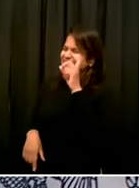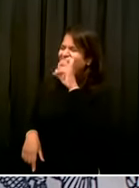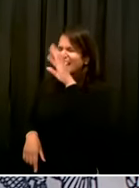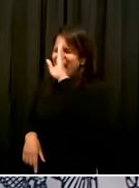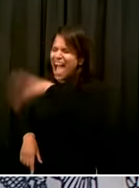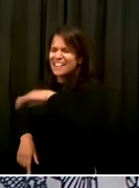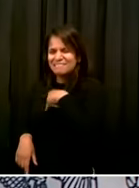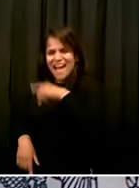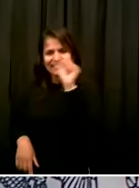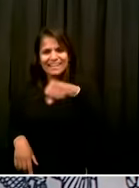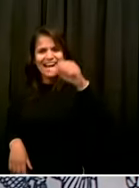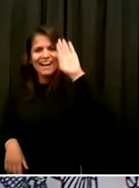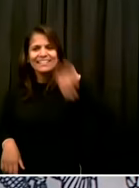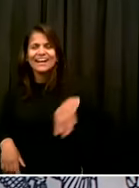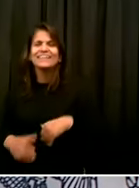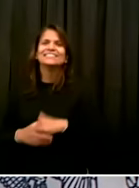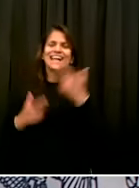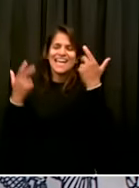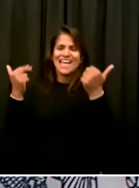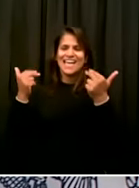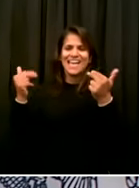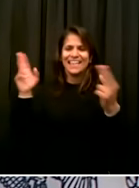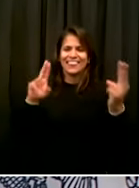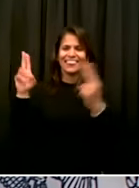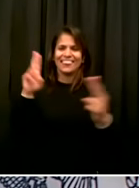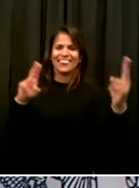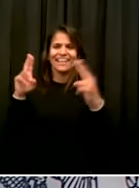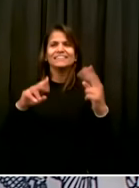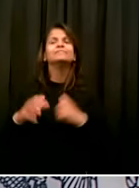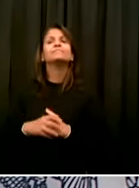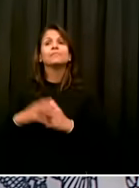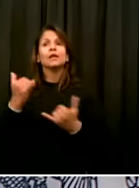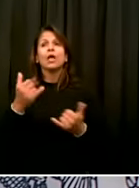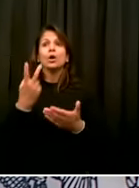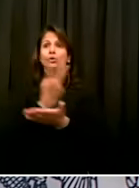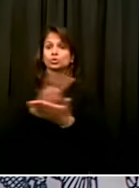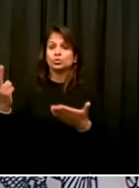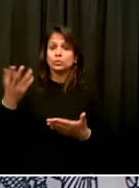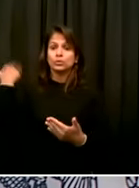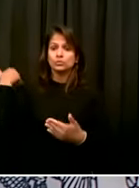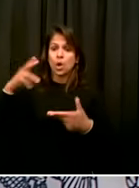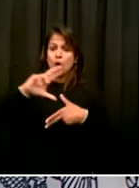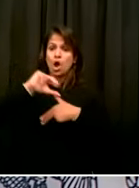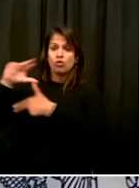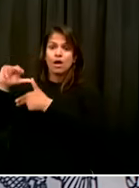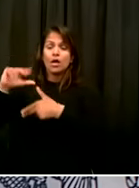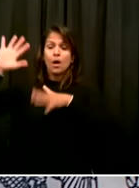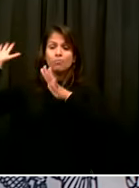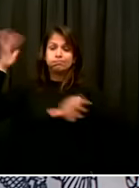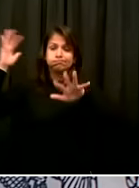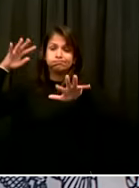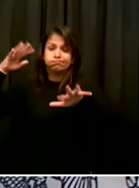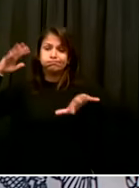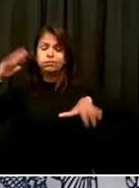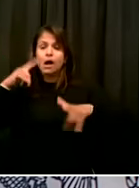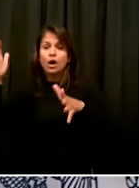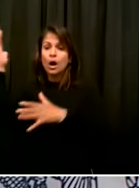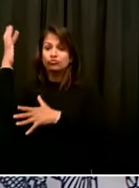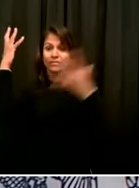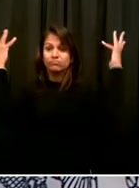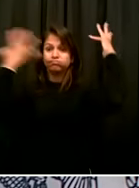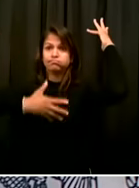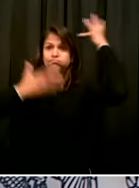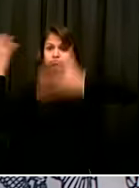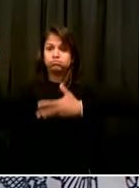took out thousands of city trees, killing one person and critically wounding another. Now, some elected officials are saying that for years they've been reporting dead or dying trees to